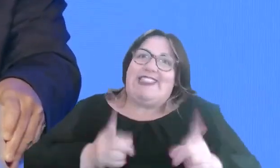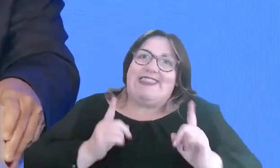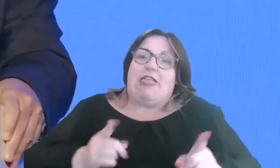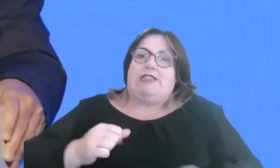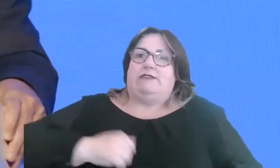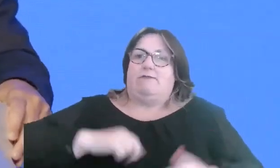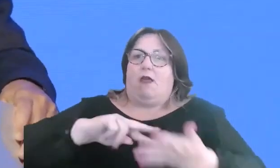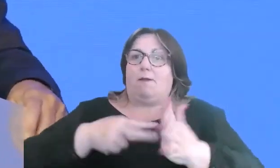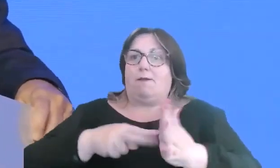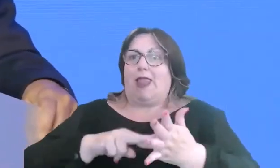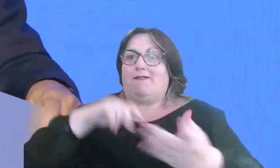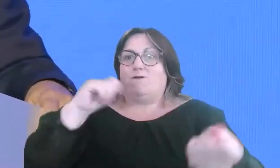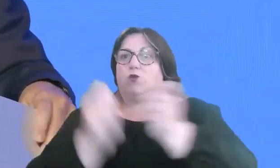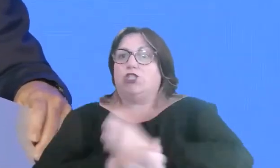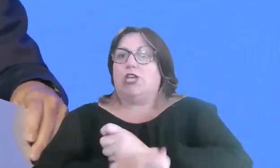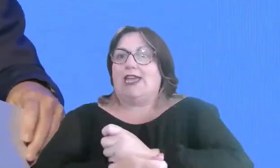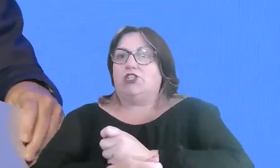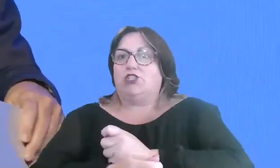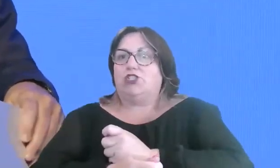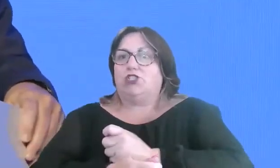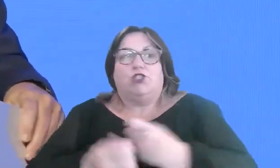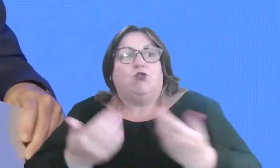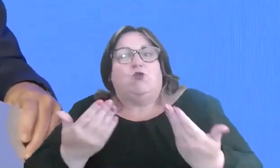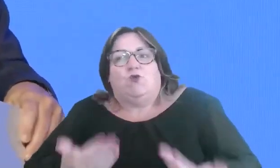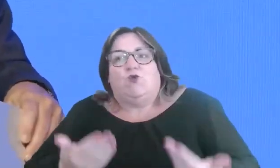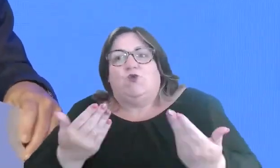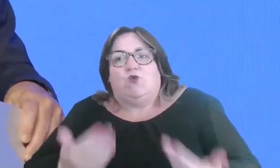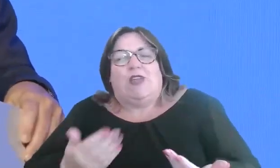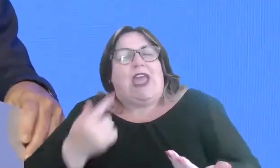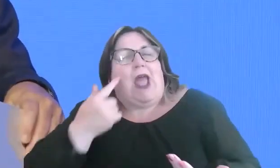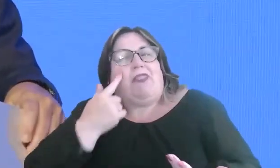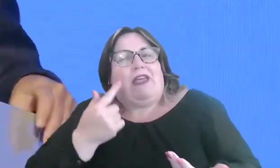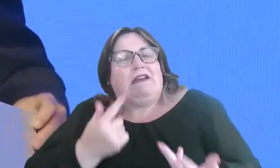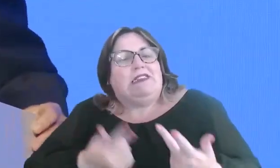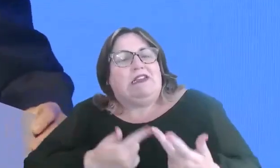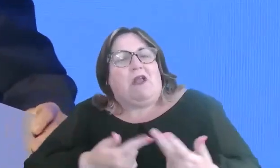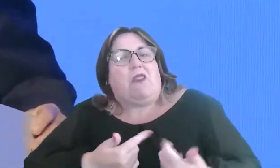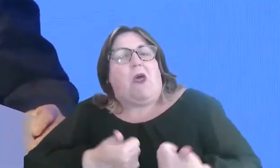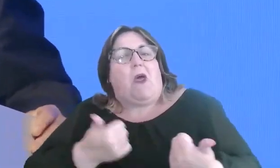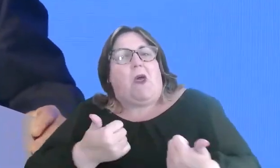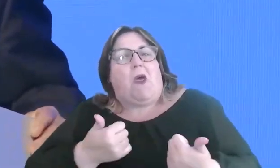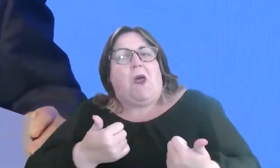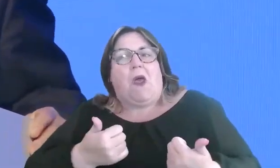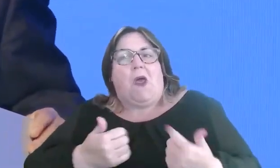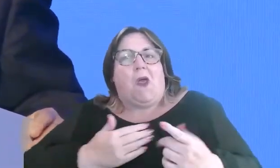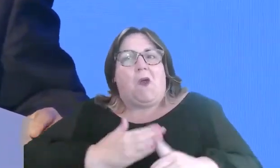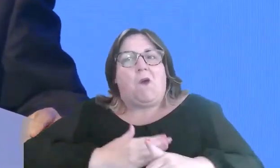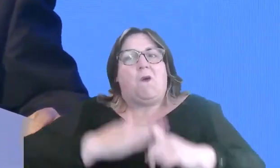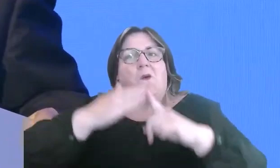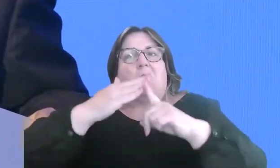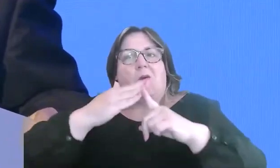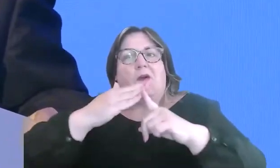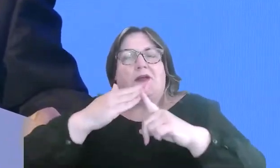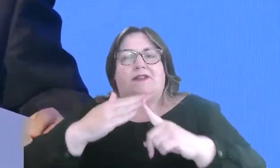deliver. And today, I think, we're taking another big step towards it. So thank you very much for being here. Thank you for